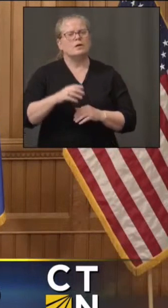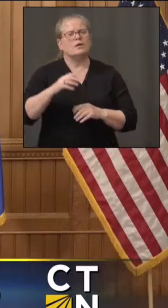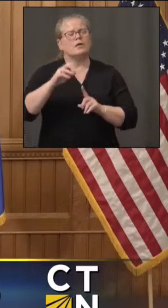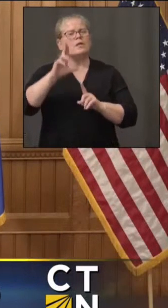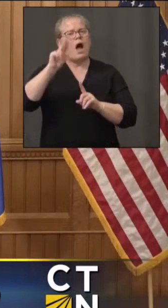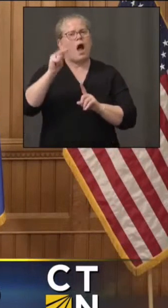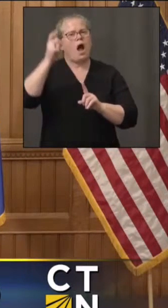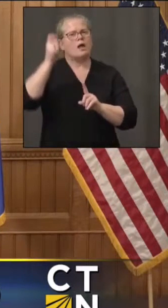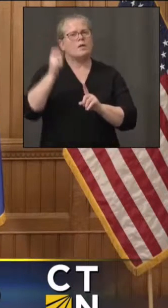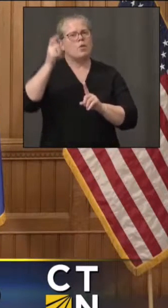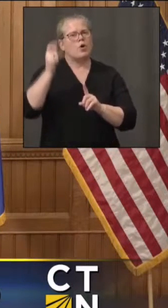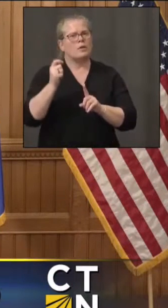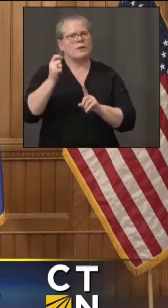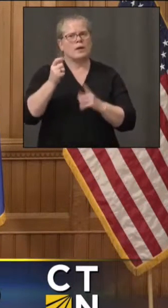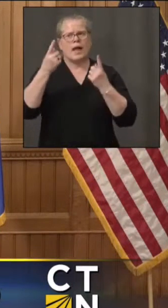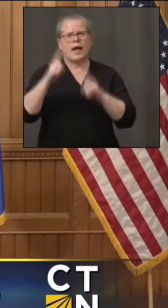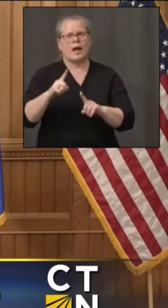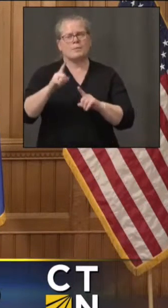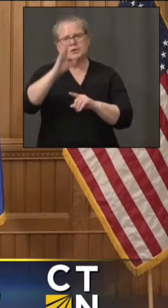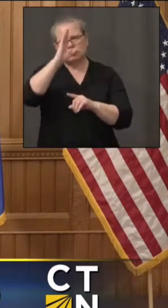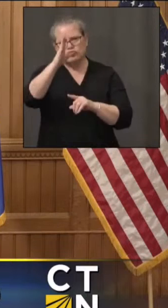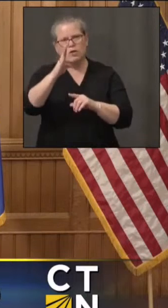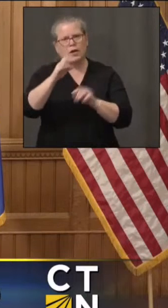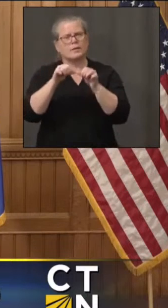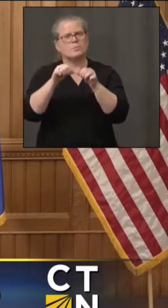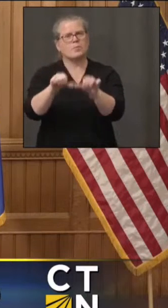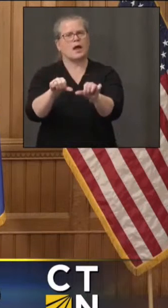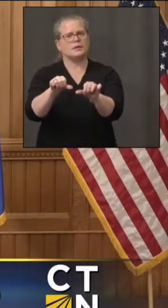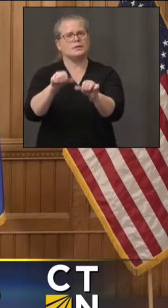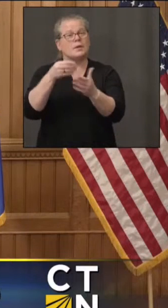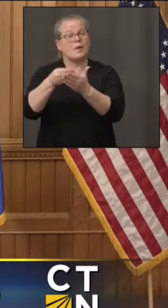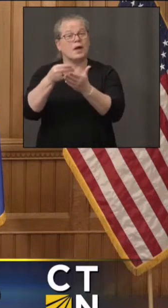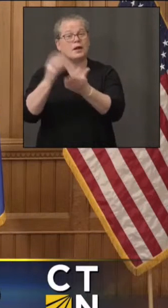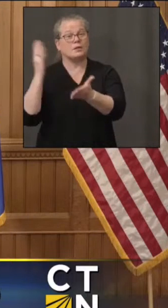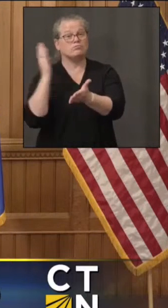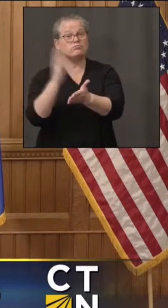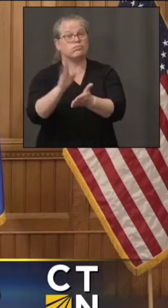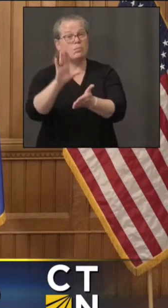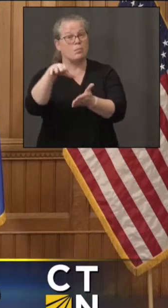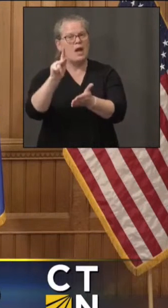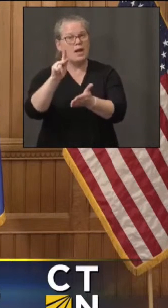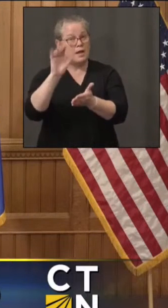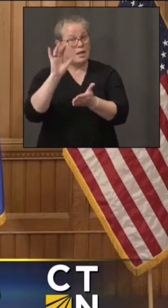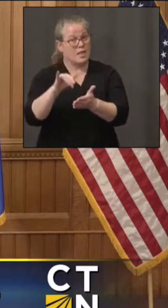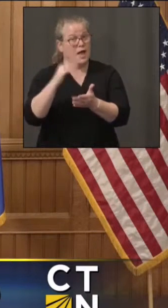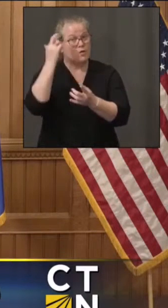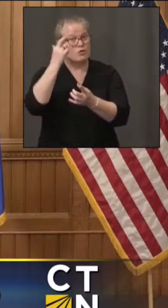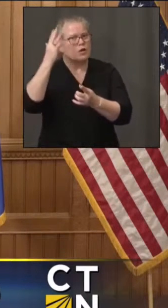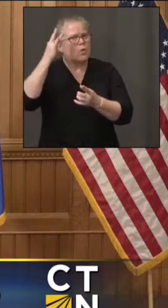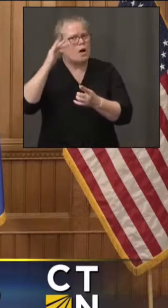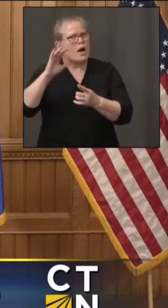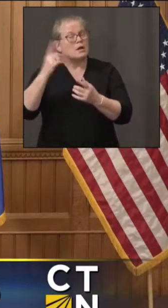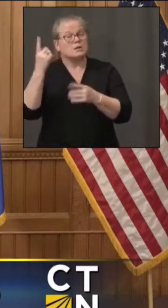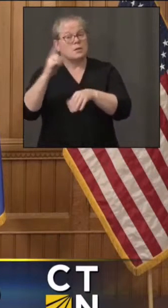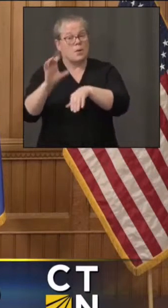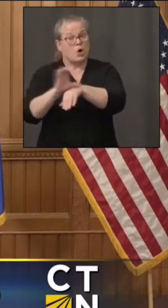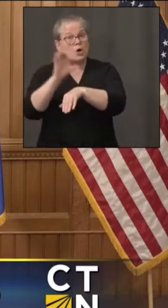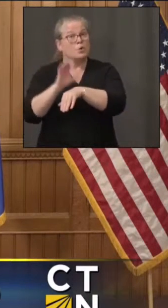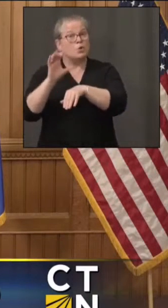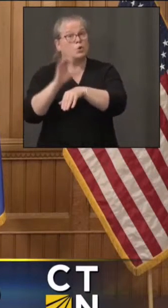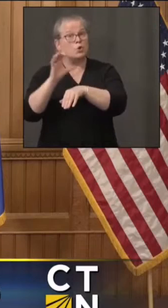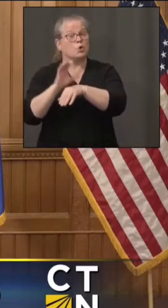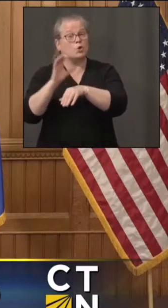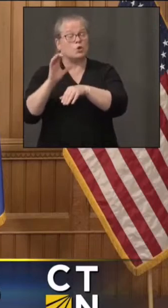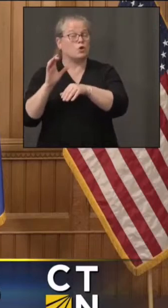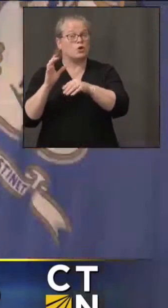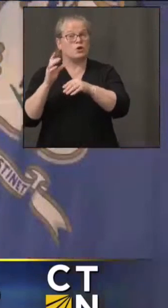the unemployment benefits was a result of a cyber attack of hackers? No, I don't think